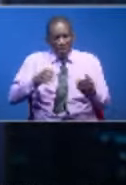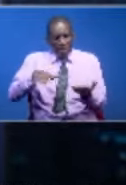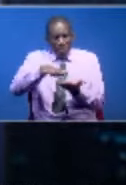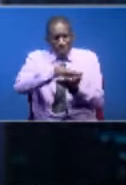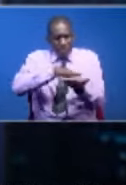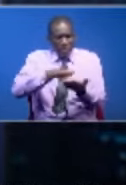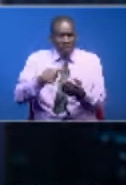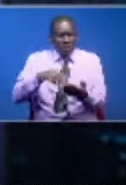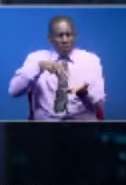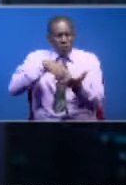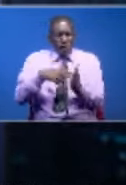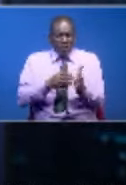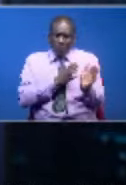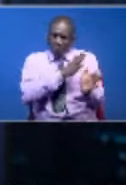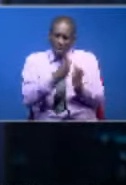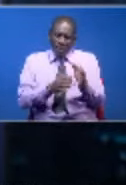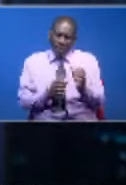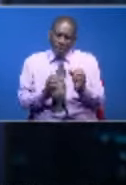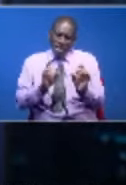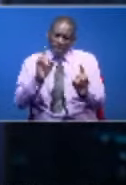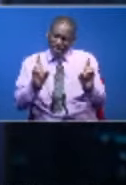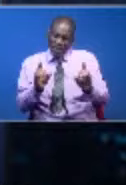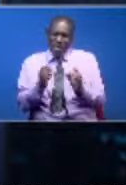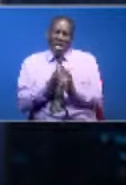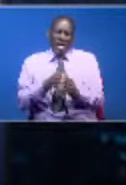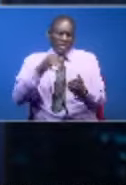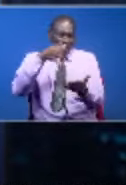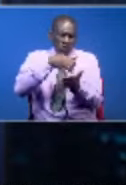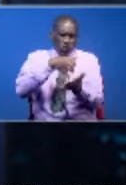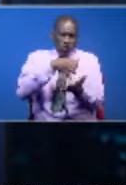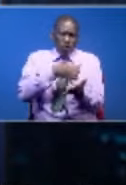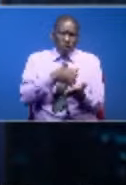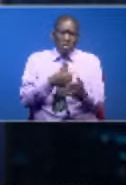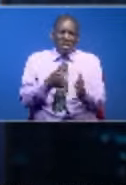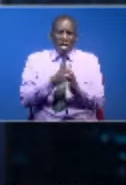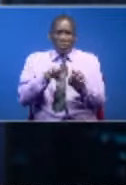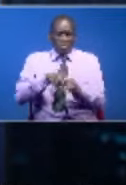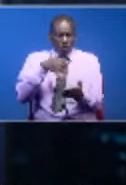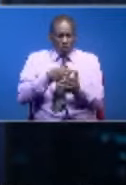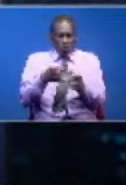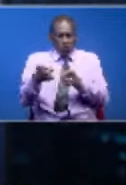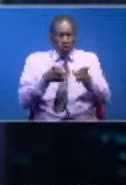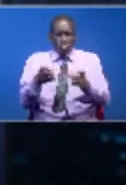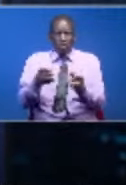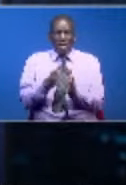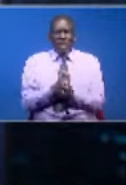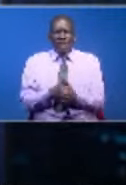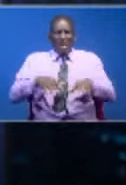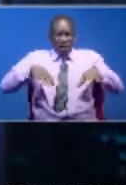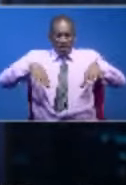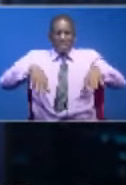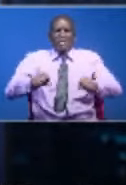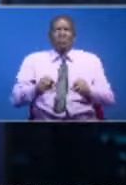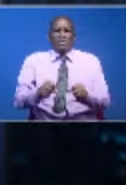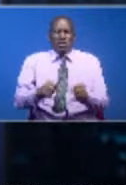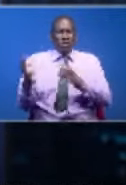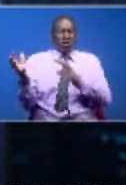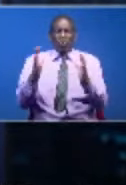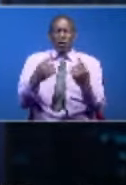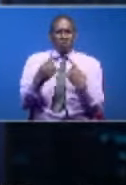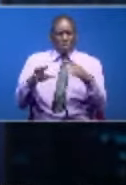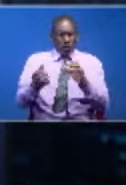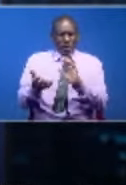know, project planning and design and incorporate the mitigating and adapting to climate, if we're talking about